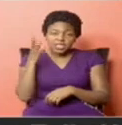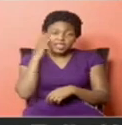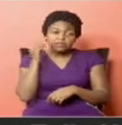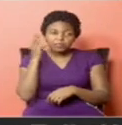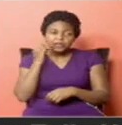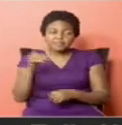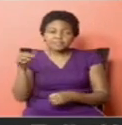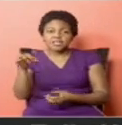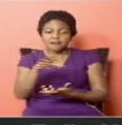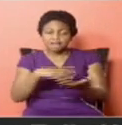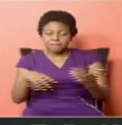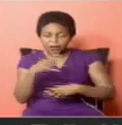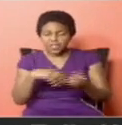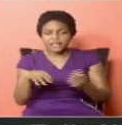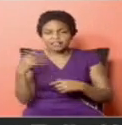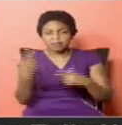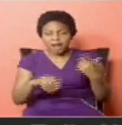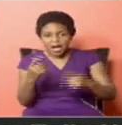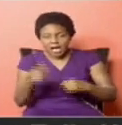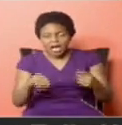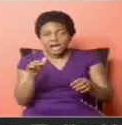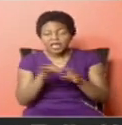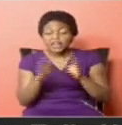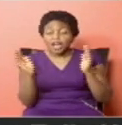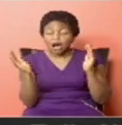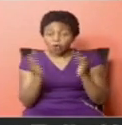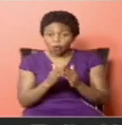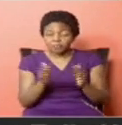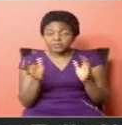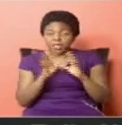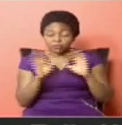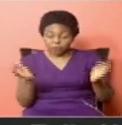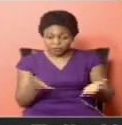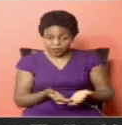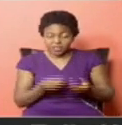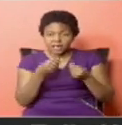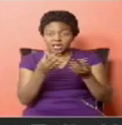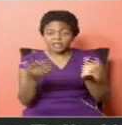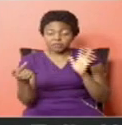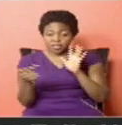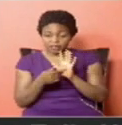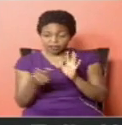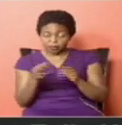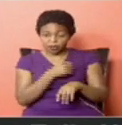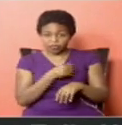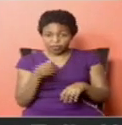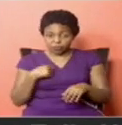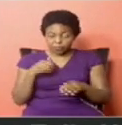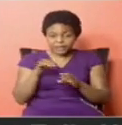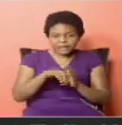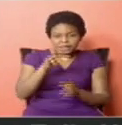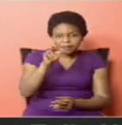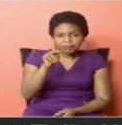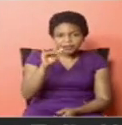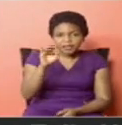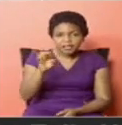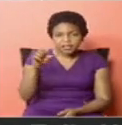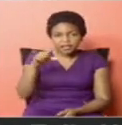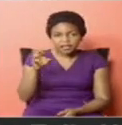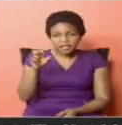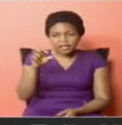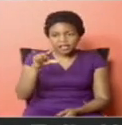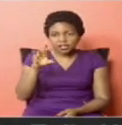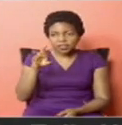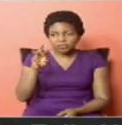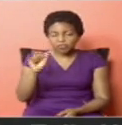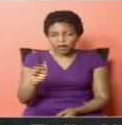experienced violence within their homes and communities. I give a short example of a woman in Chegegwa who is deaf.